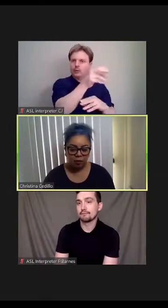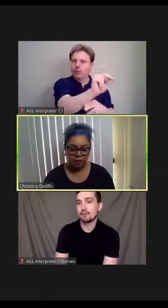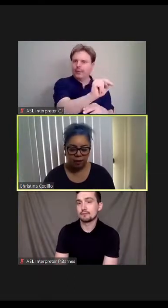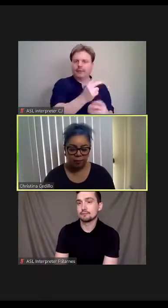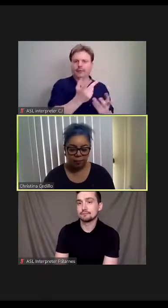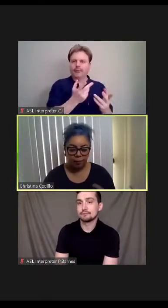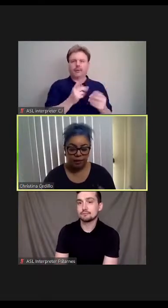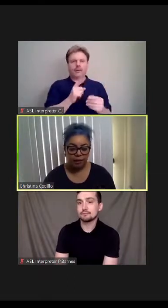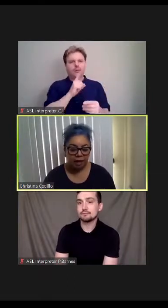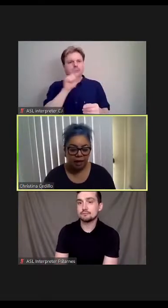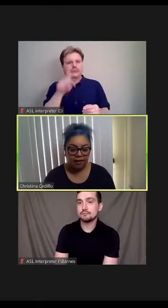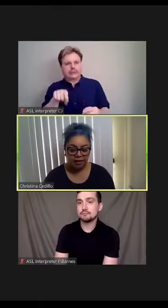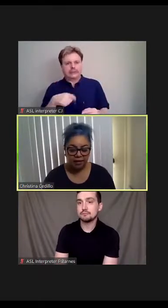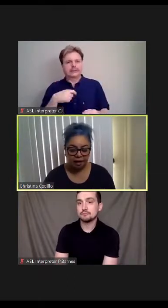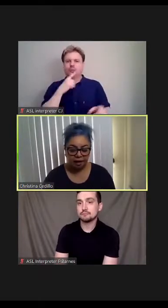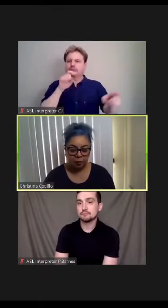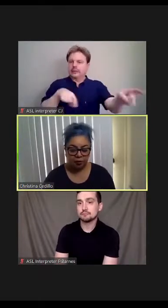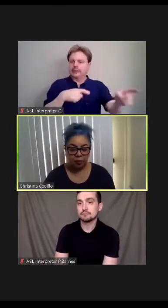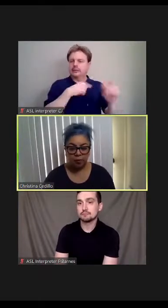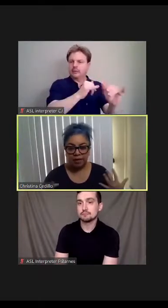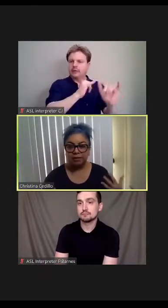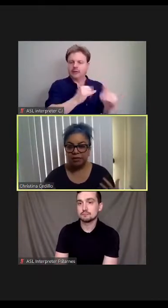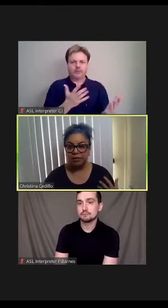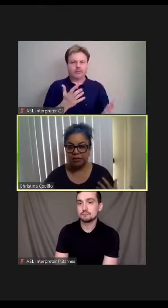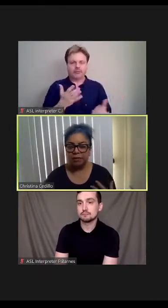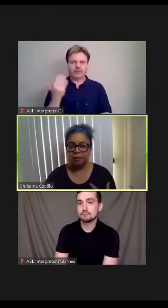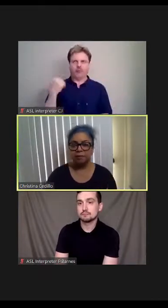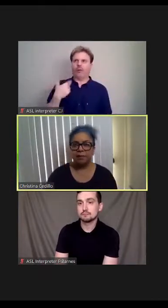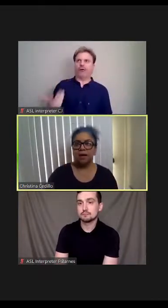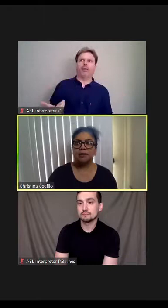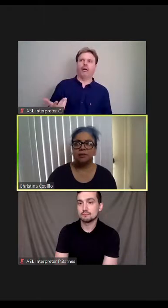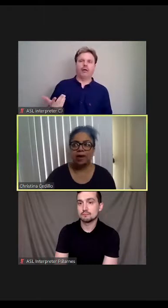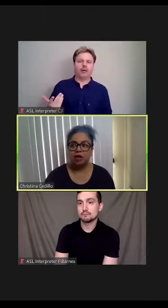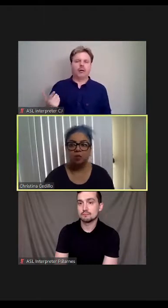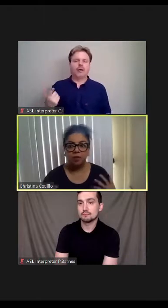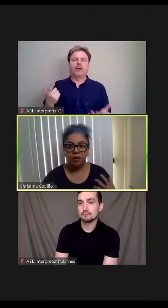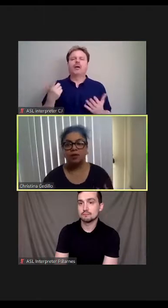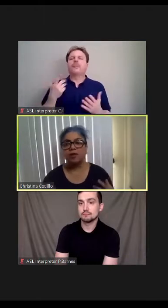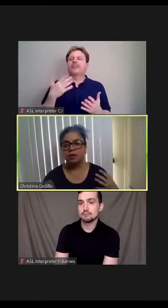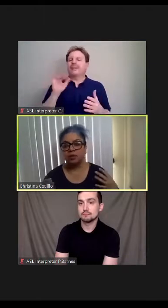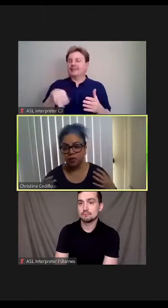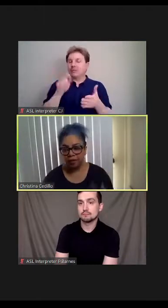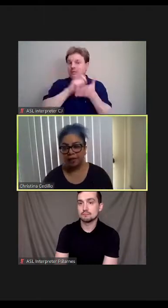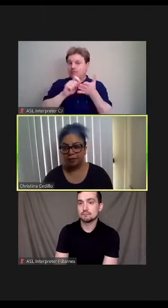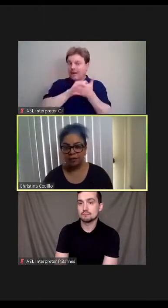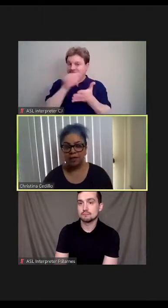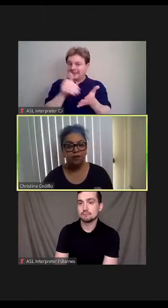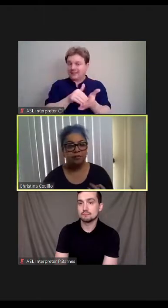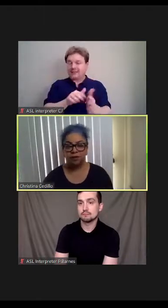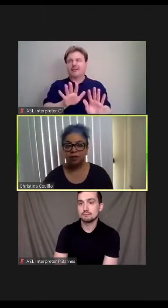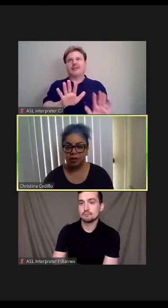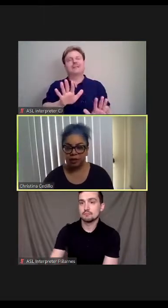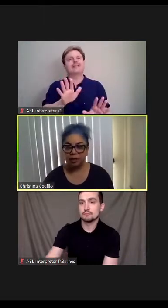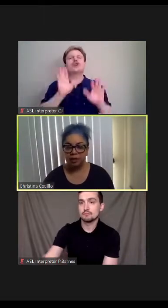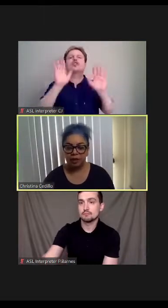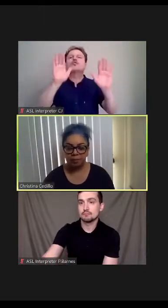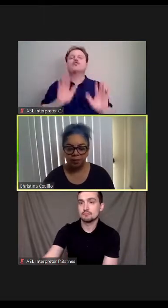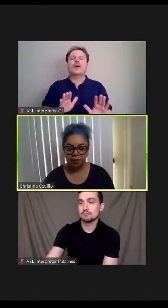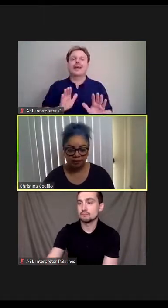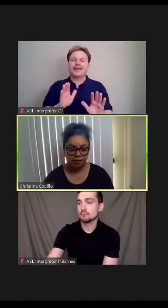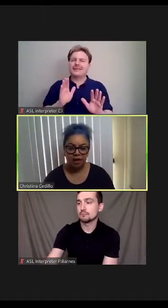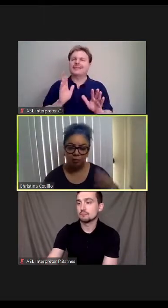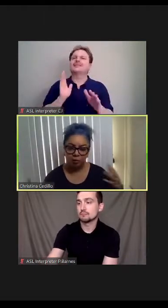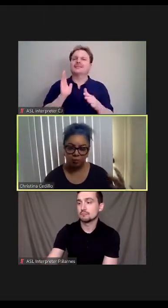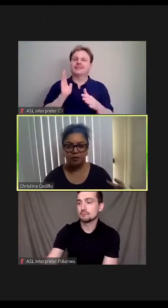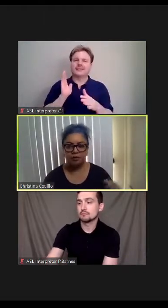so for me, I think that's where the Writing Center makes a really great intervention,